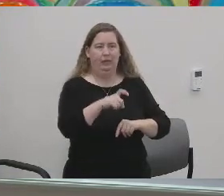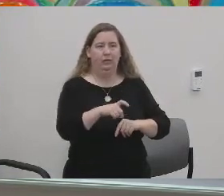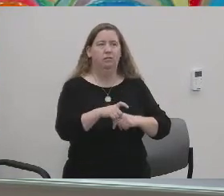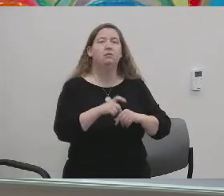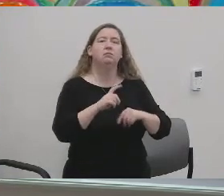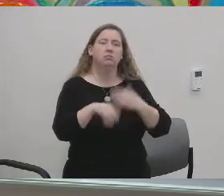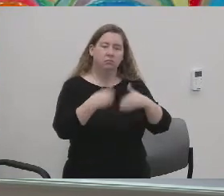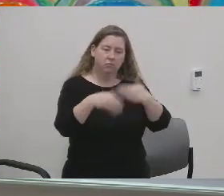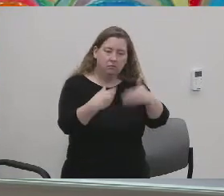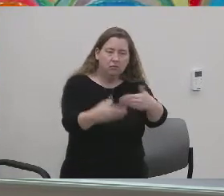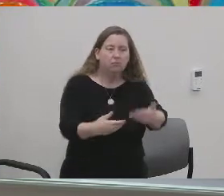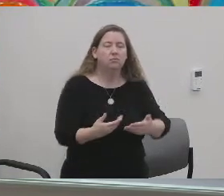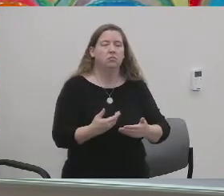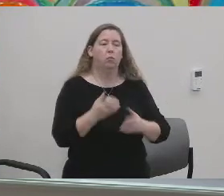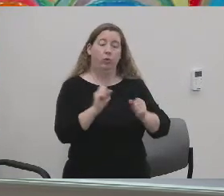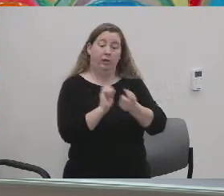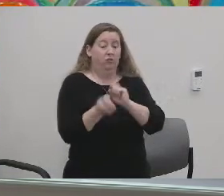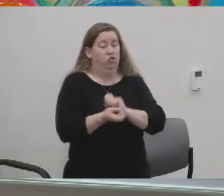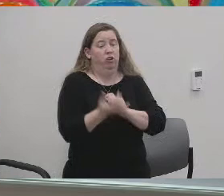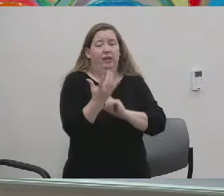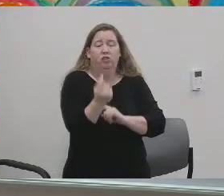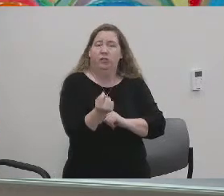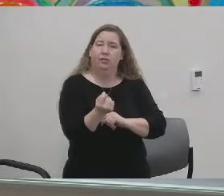do another adjustment if we find out next